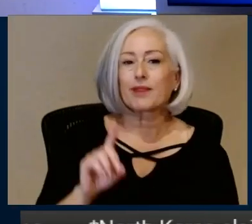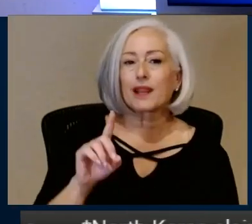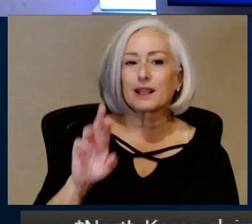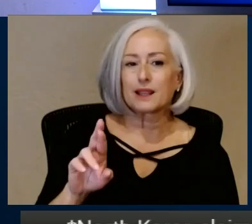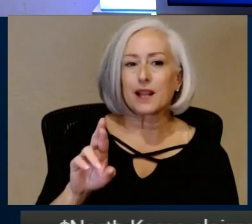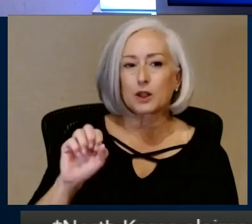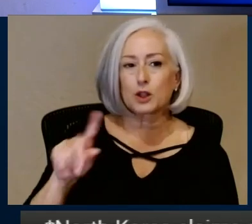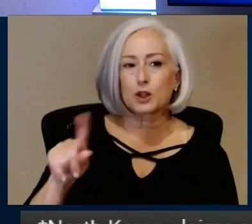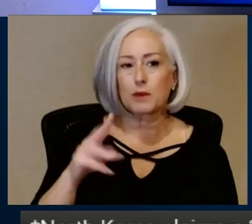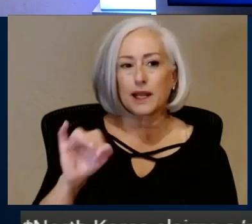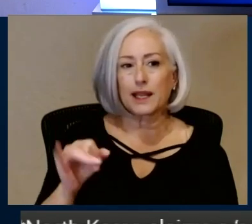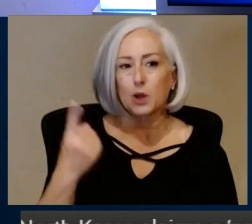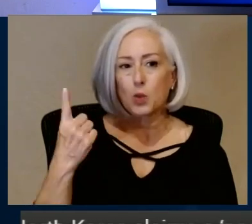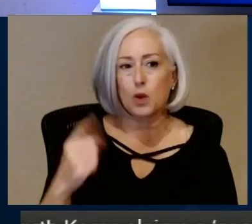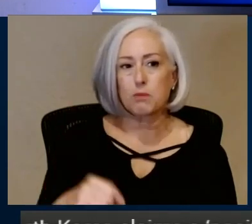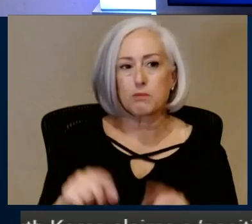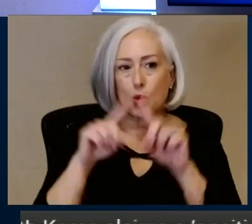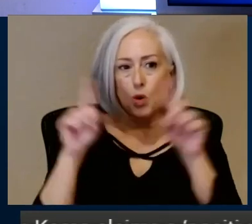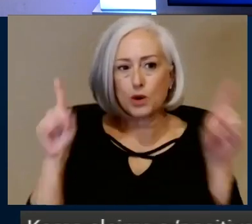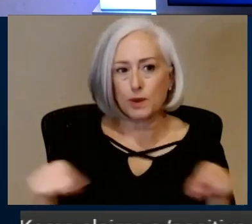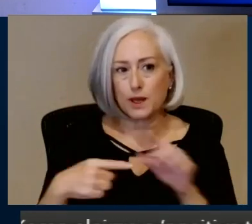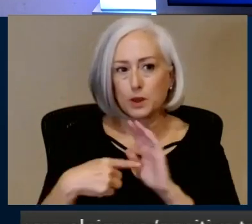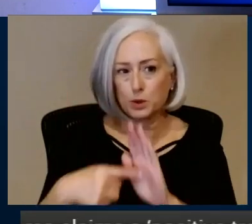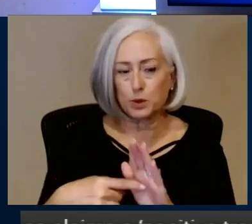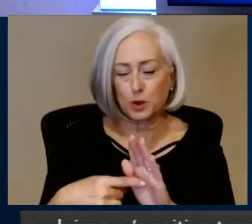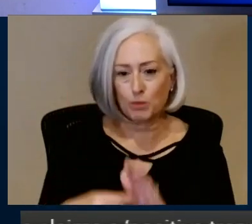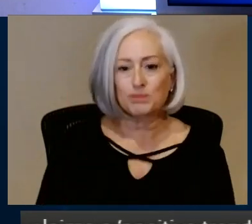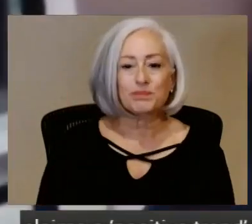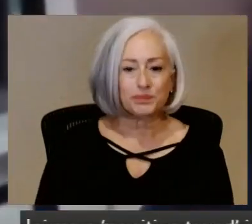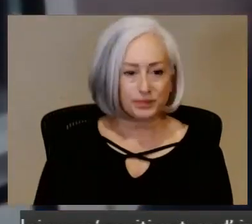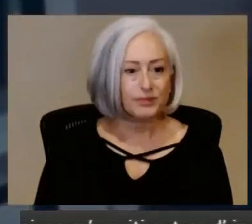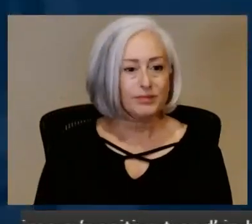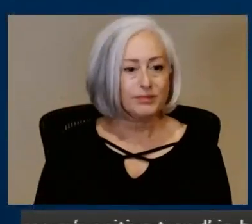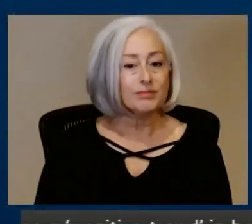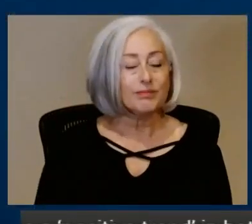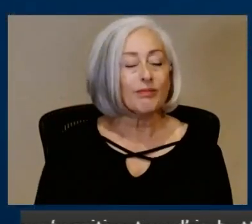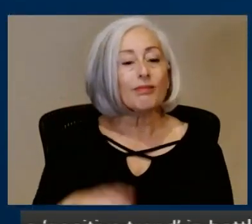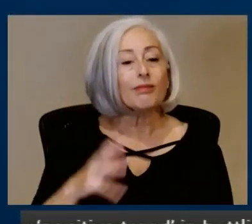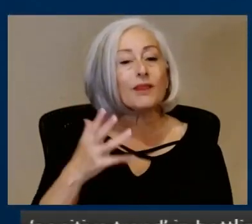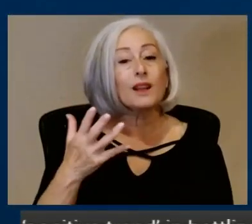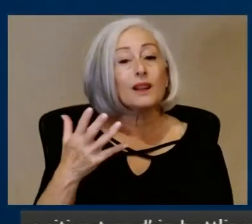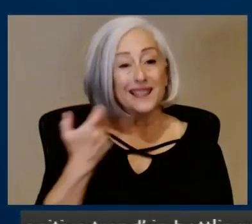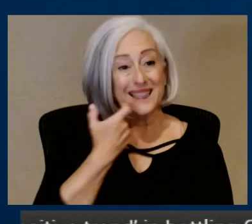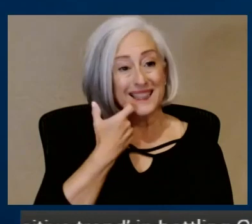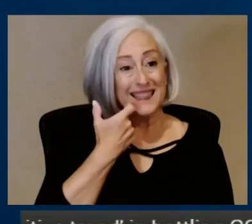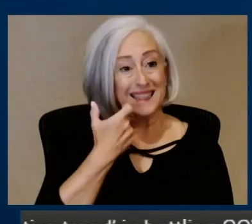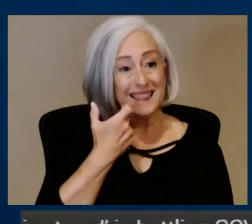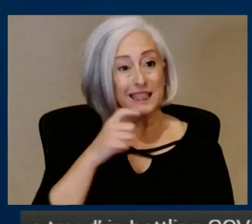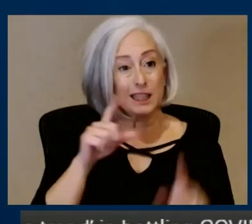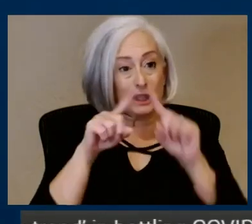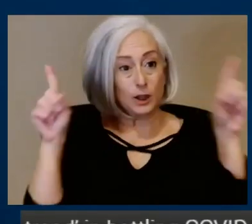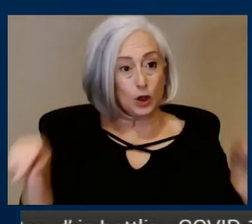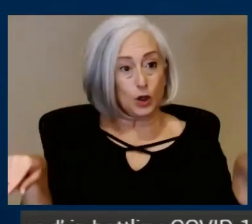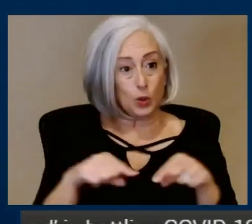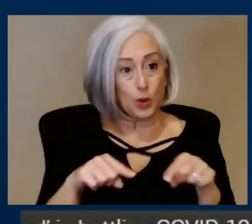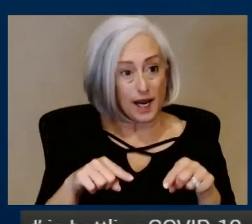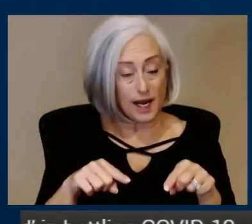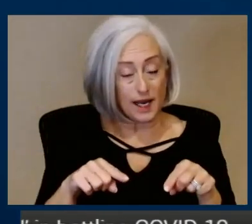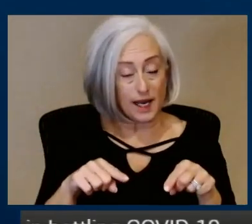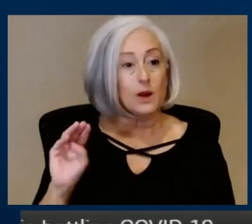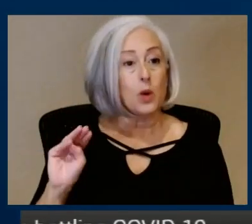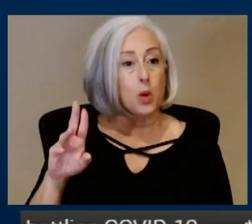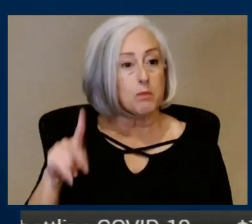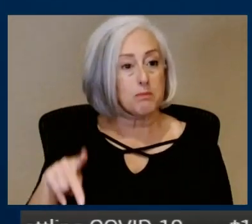us? Yeah, I just wanted to talk about how that graph that we were just looking at, or the map rather, of the